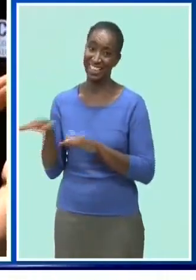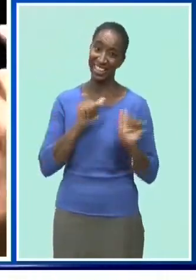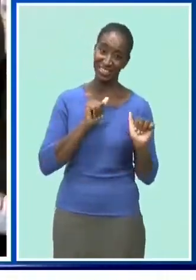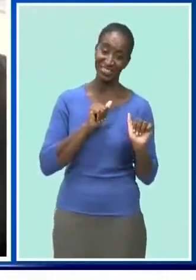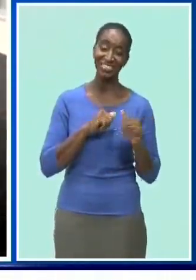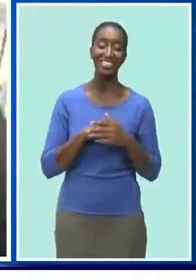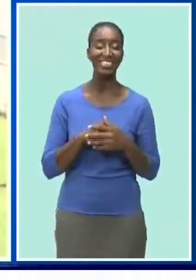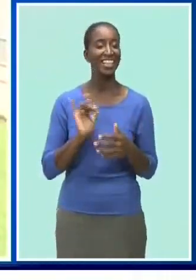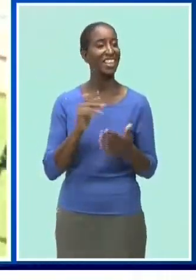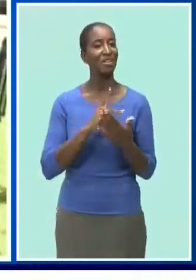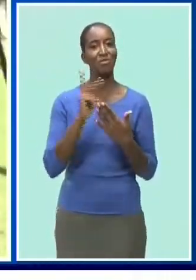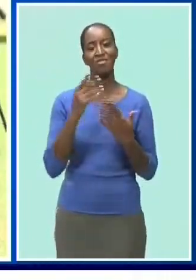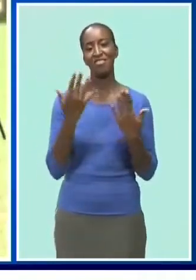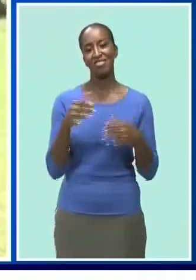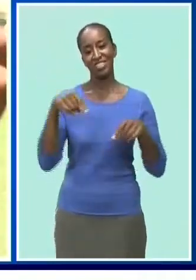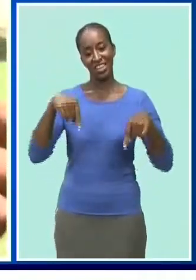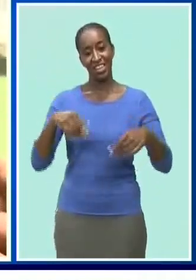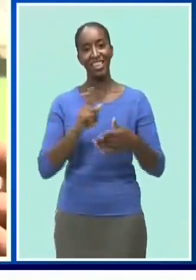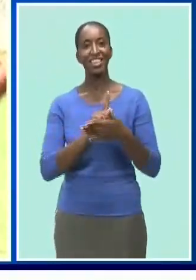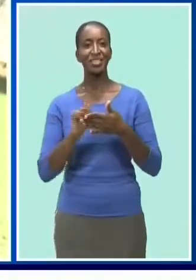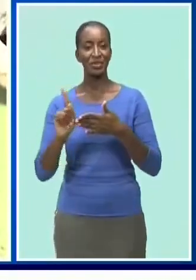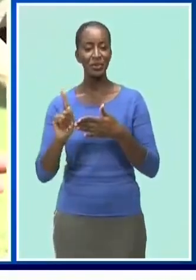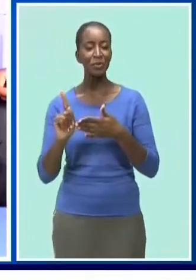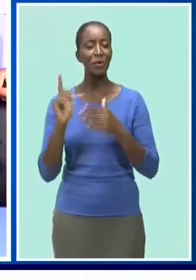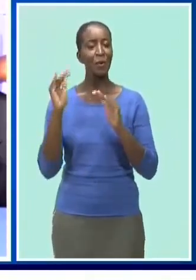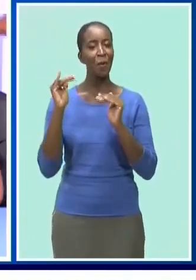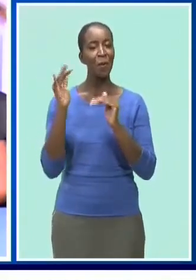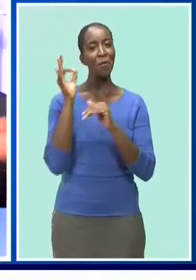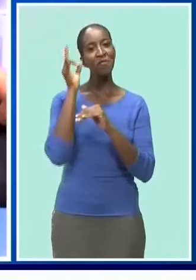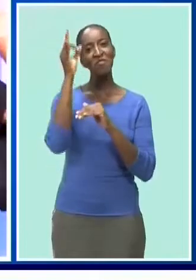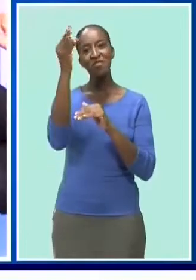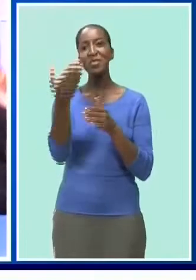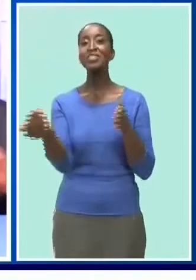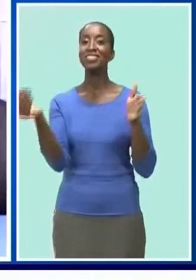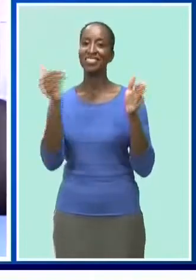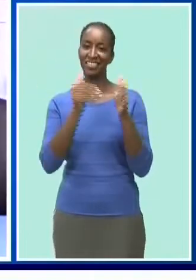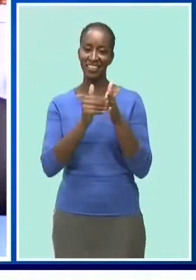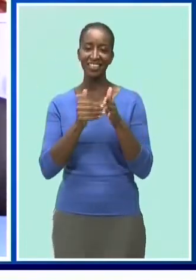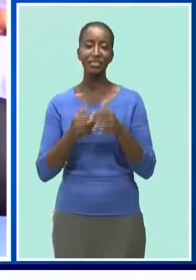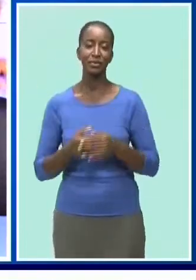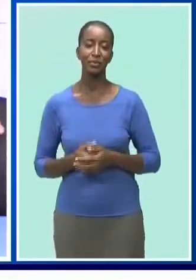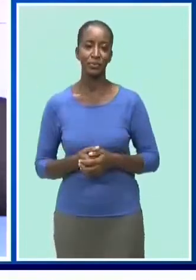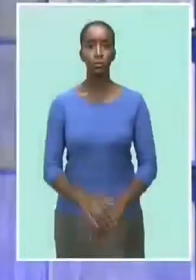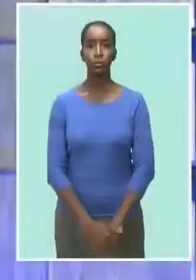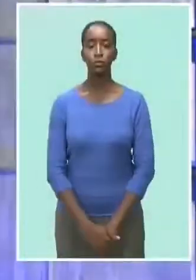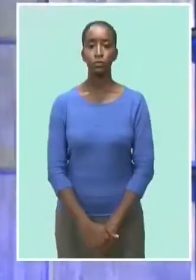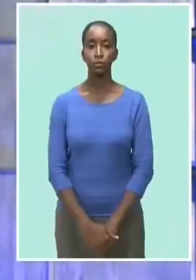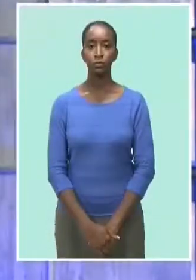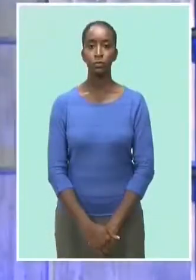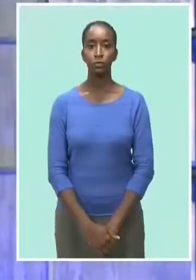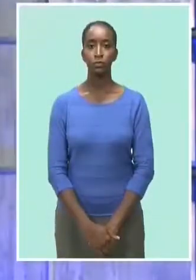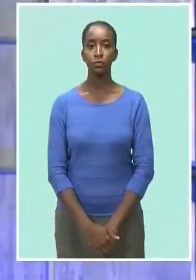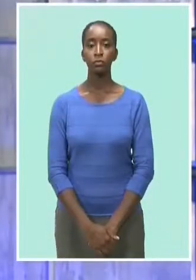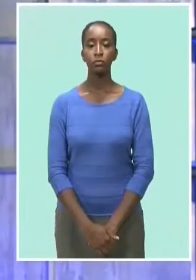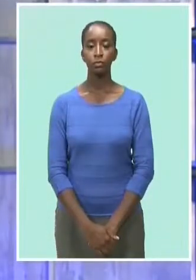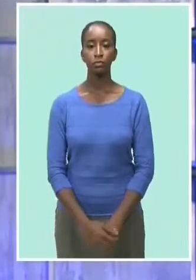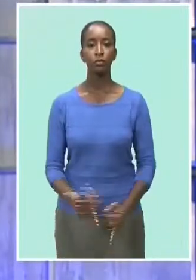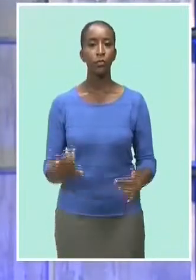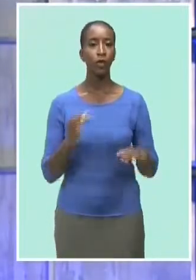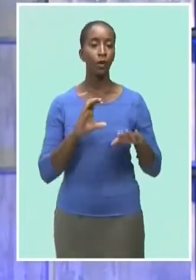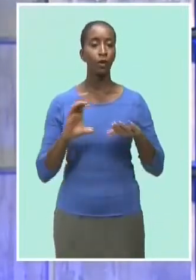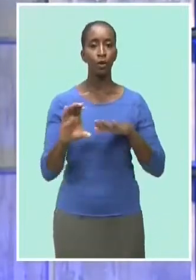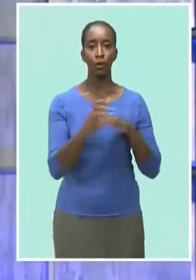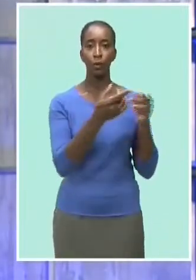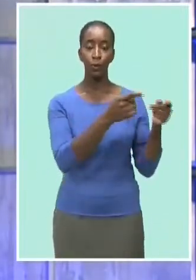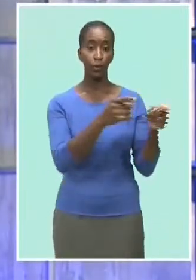week, but organizers are hoping to bring it back in the future. Lorna Jones, CBC News. Regional news now, and